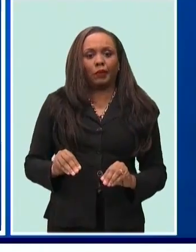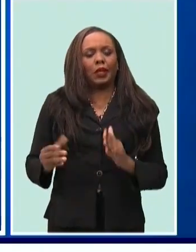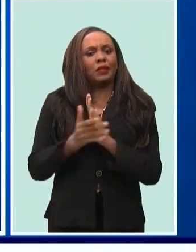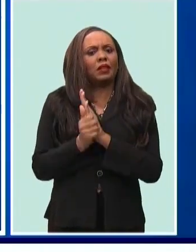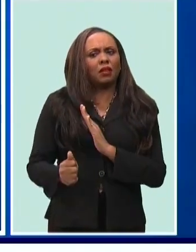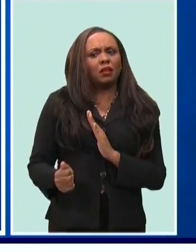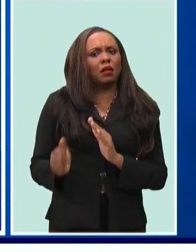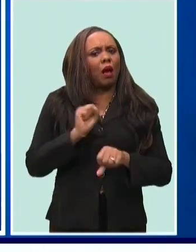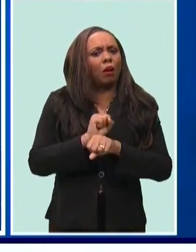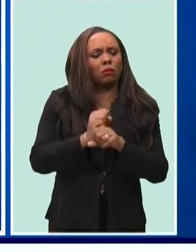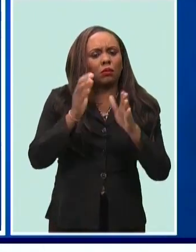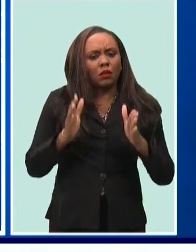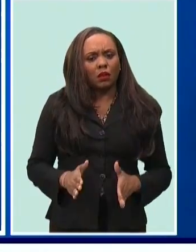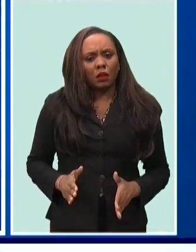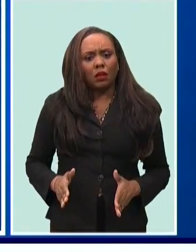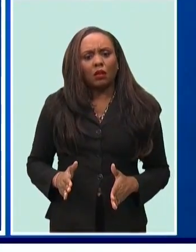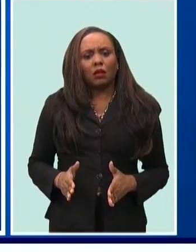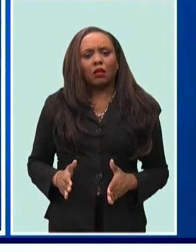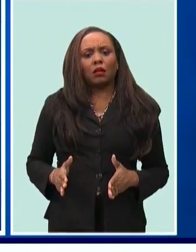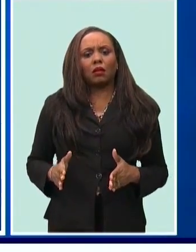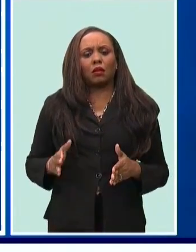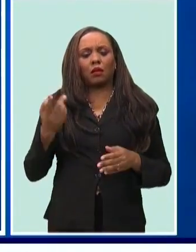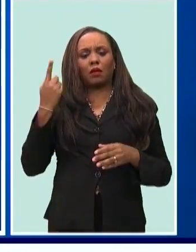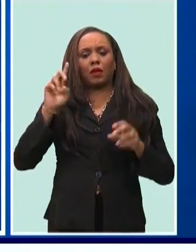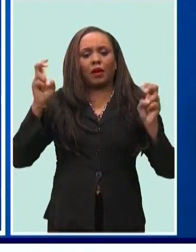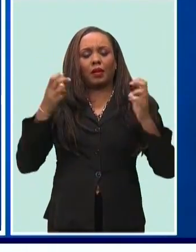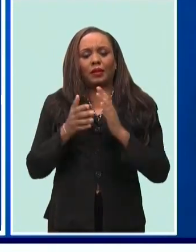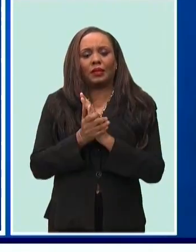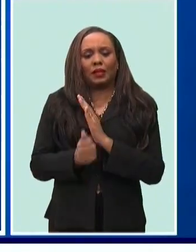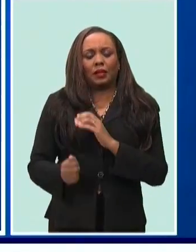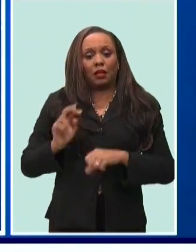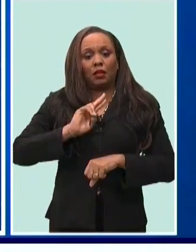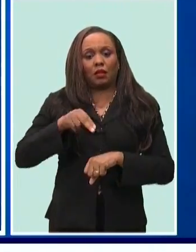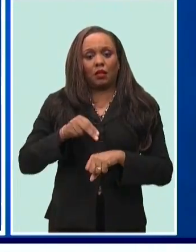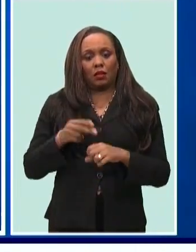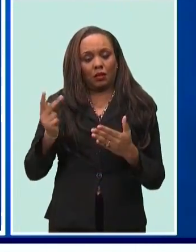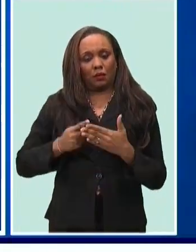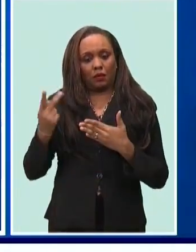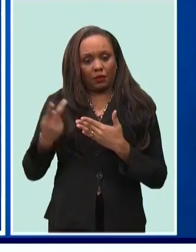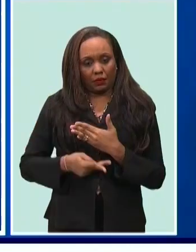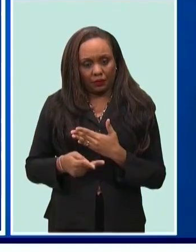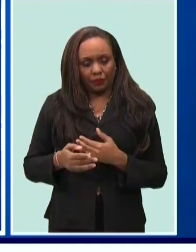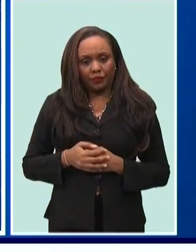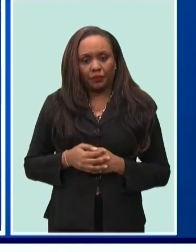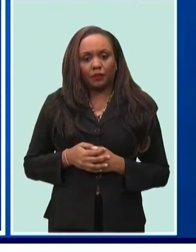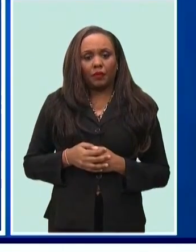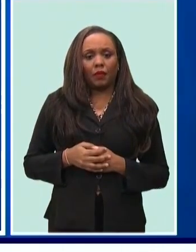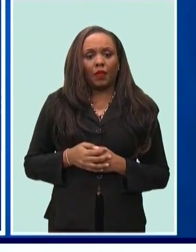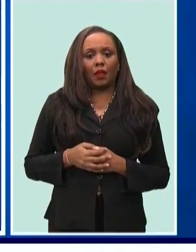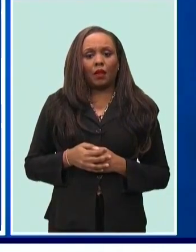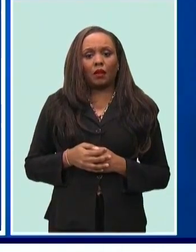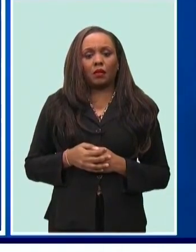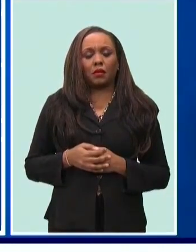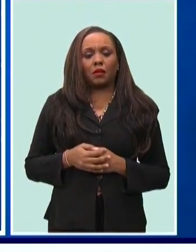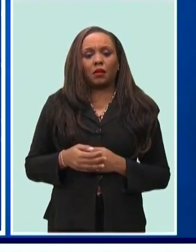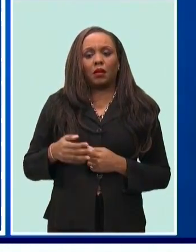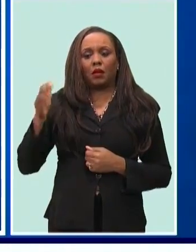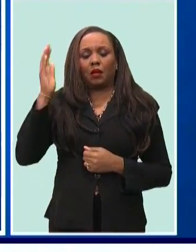skilled nationals under the Skilled Nationals Program, that member states will